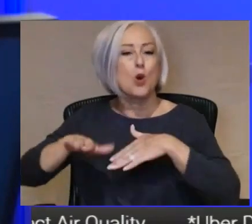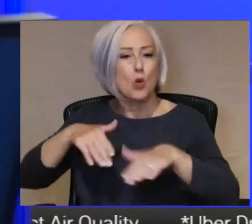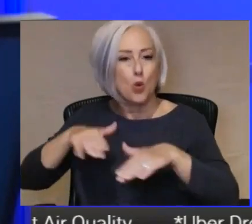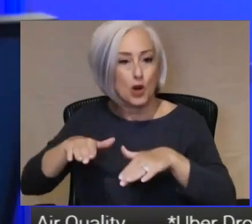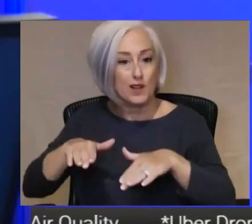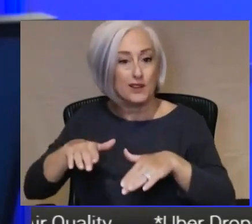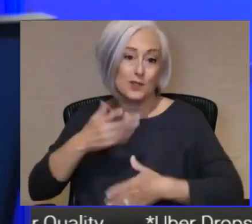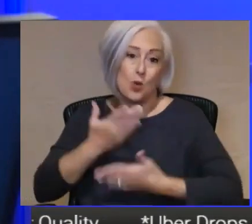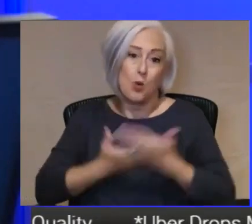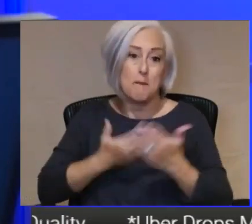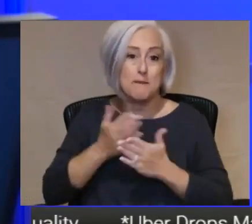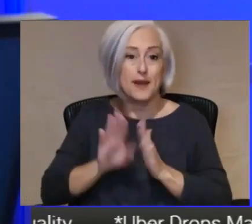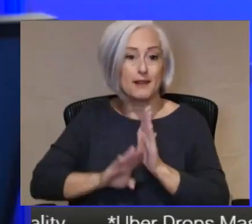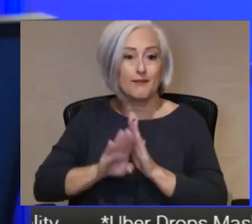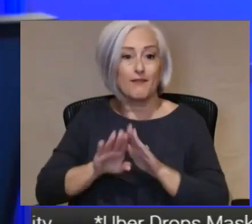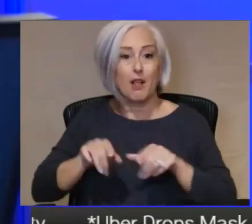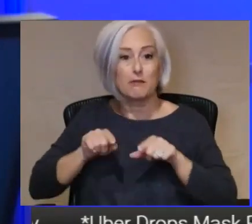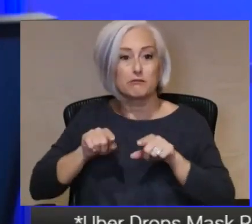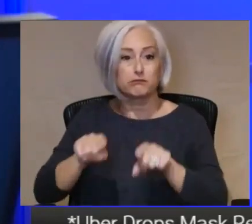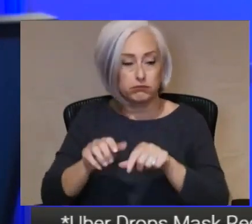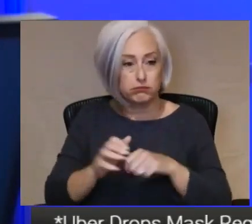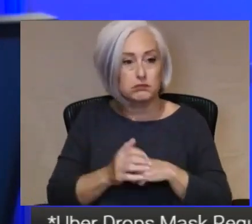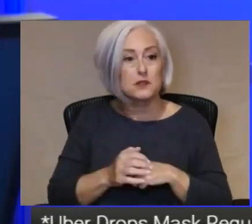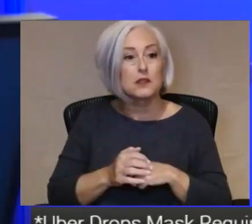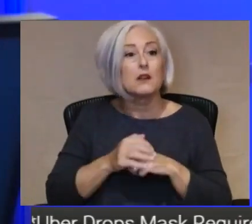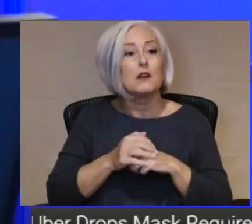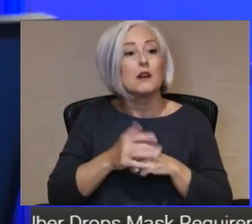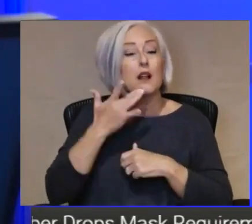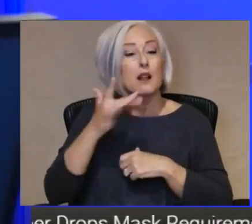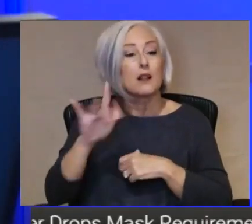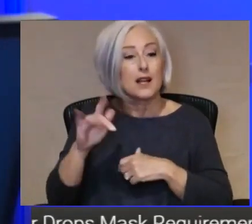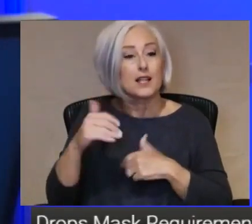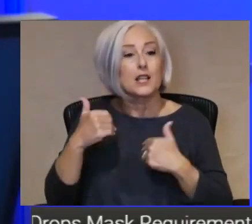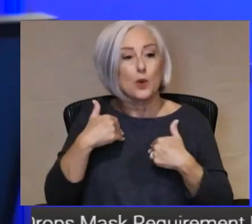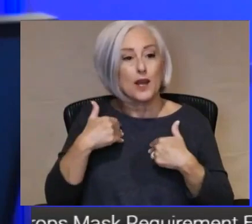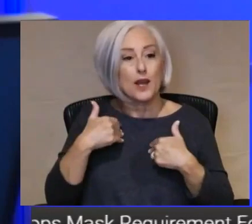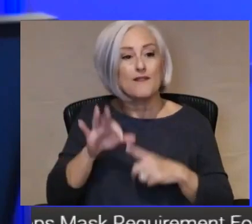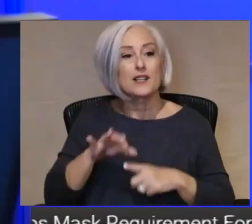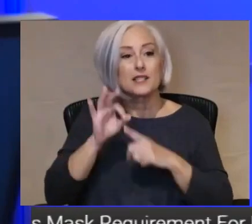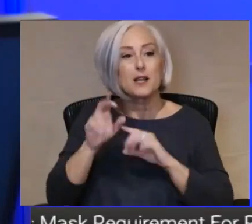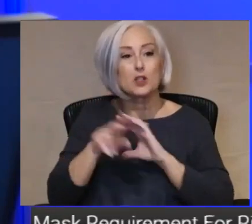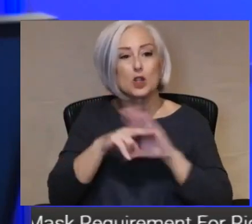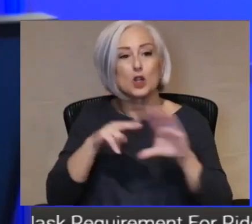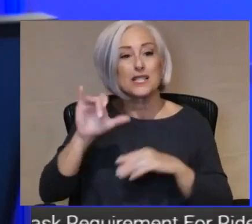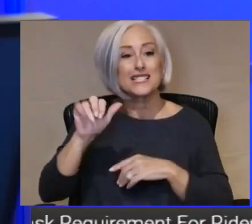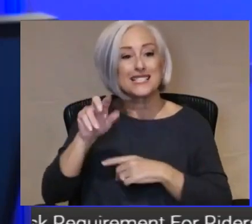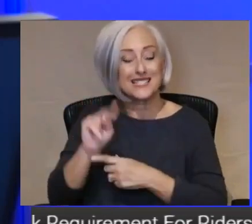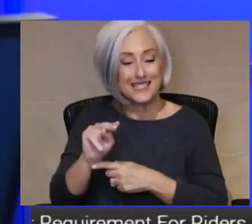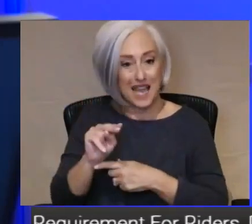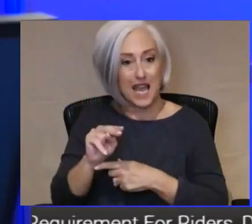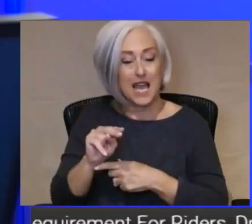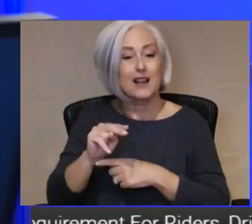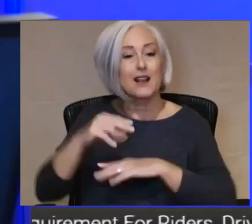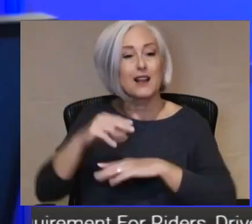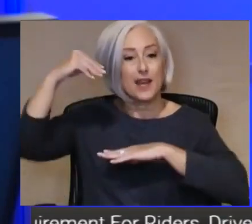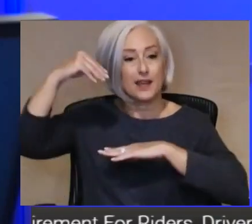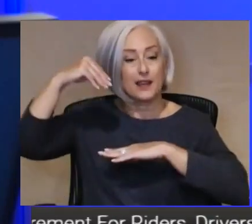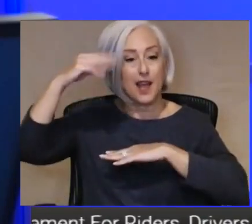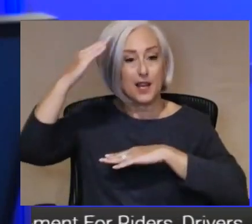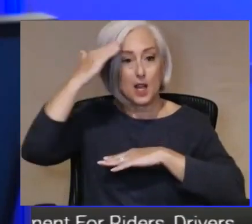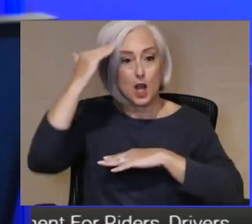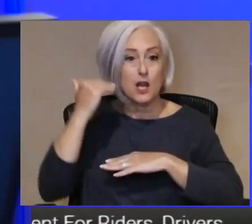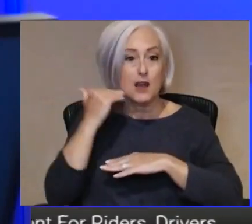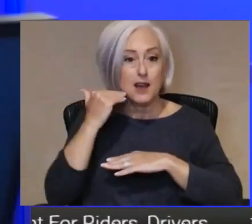disease. Fortunately, we do have a special scan available called the DAT scan that can actually take pictures of the brain and see if there